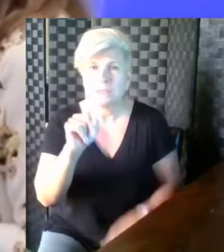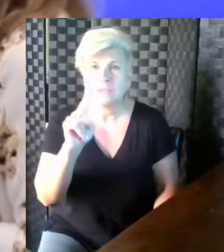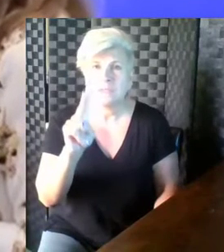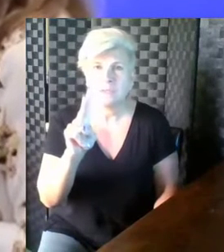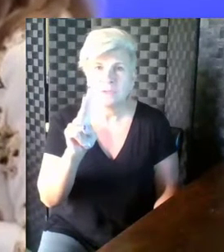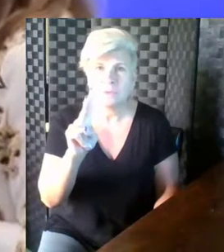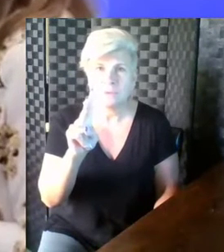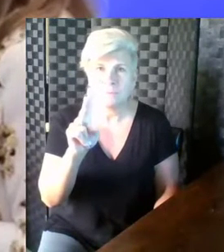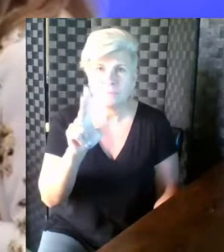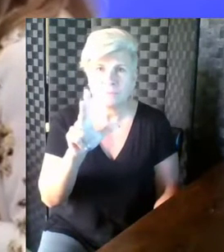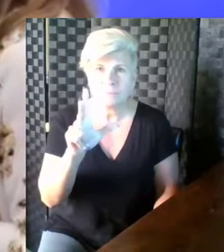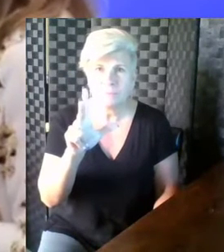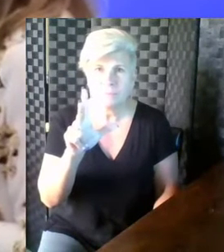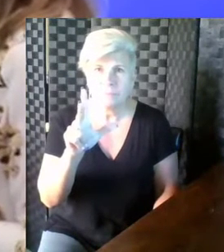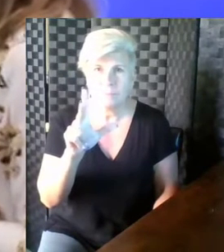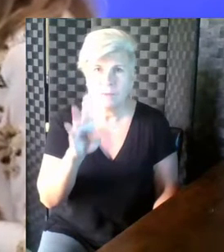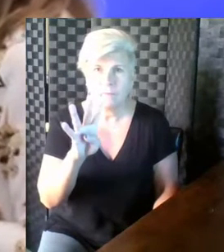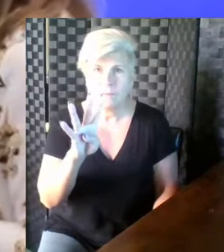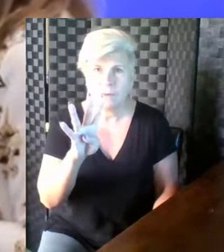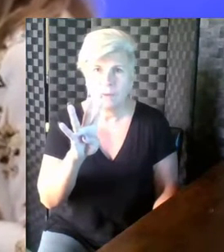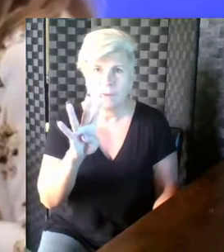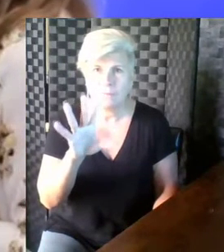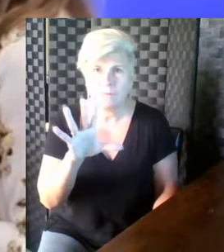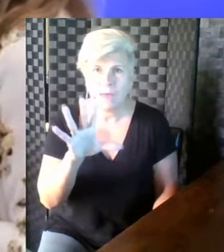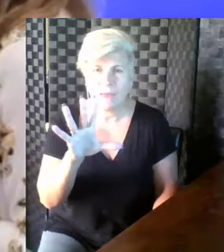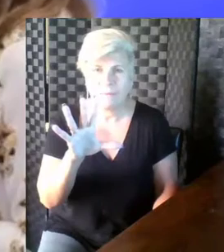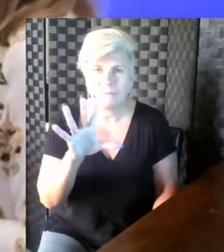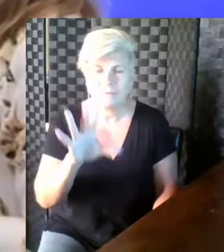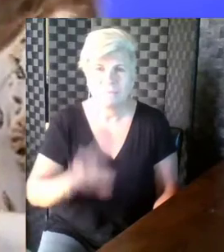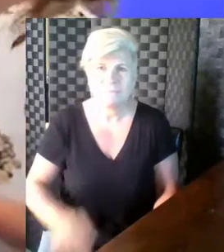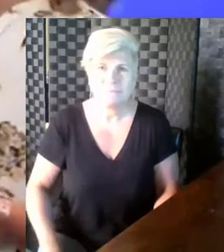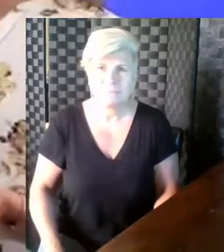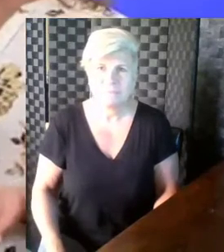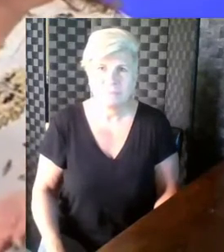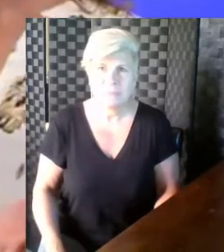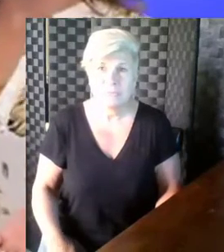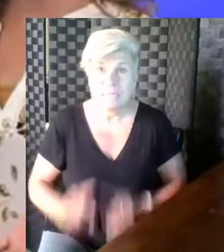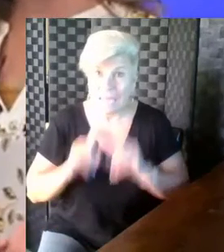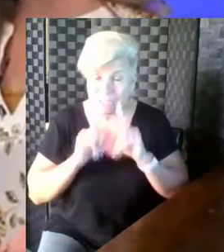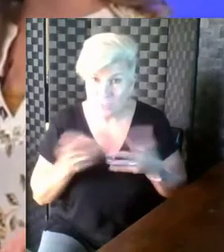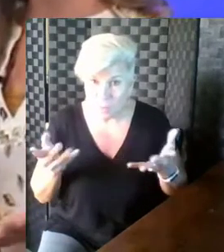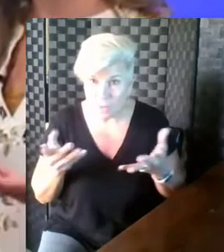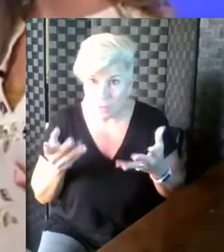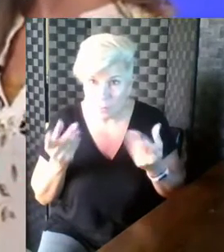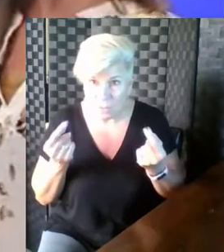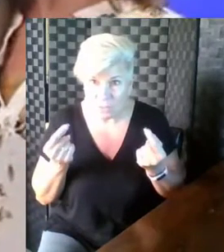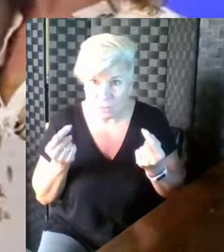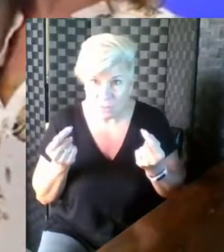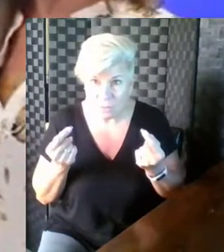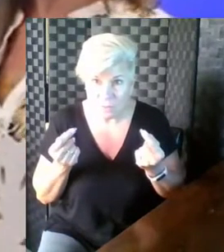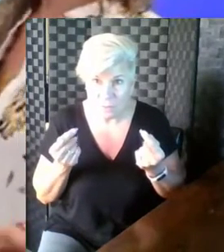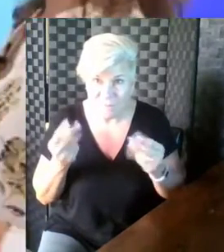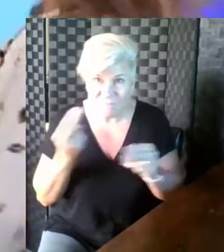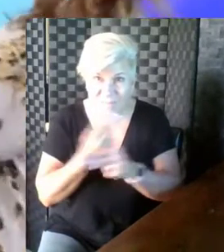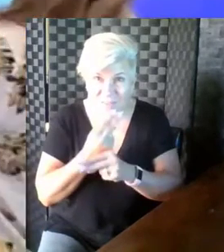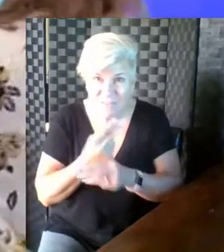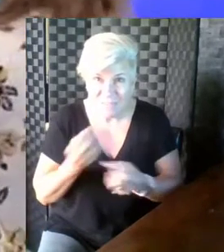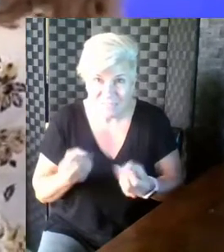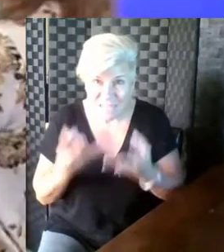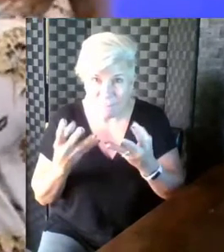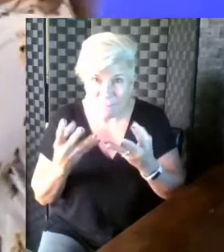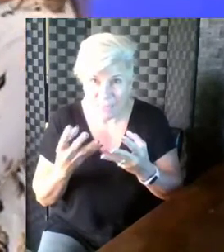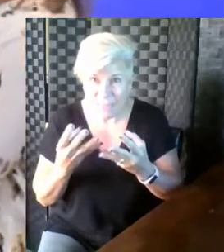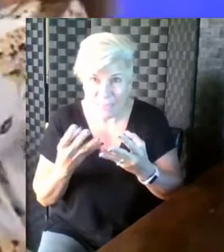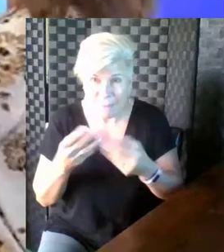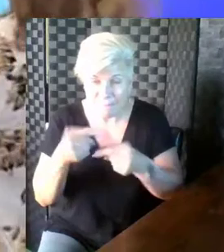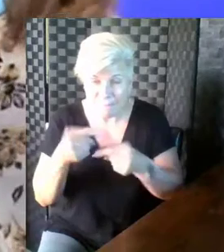2, 3, 4, 5. Now to get my answer, all I have to do is figure out how many